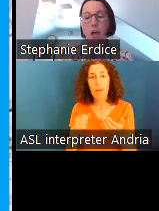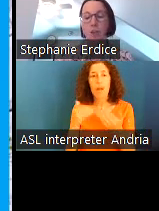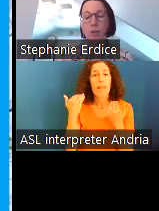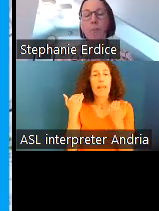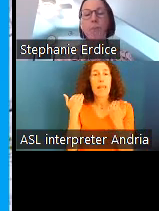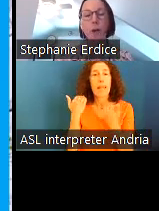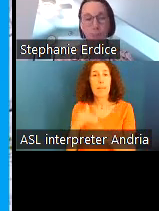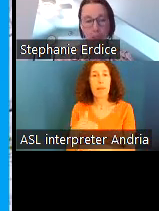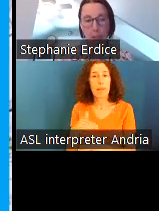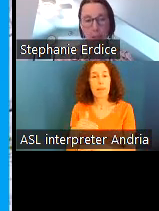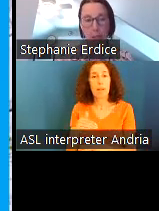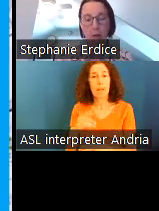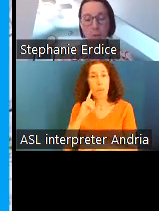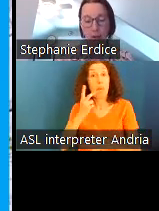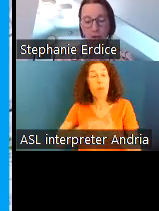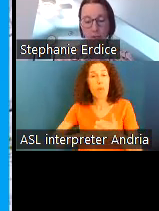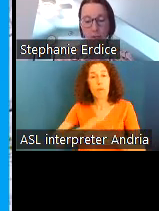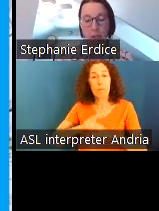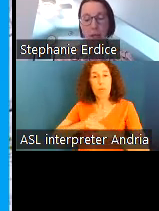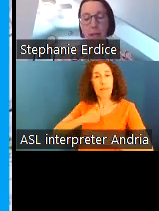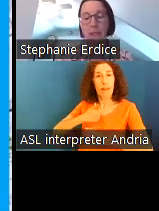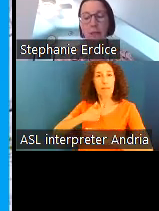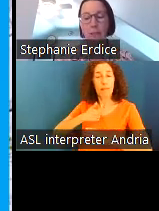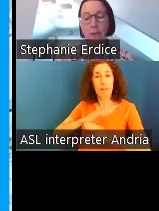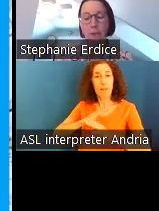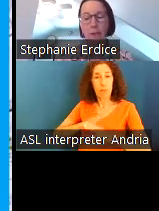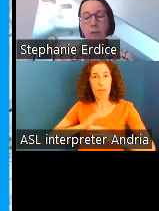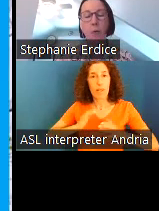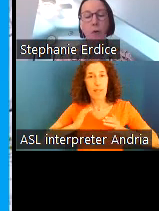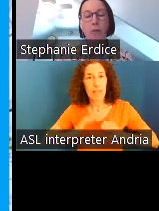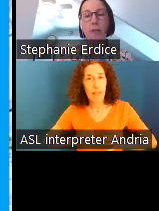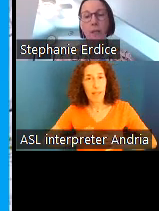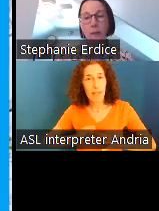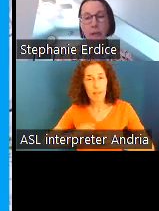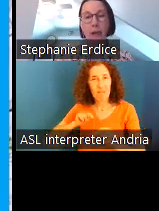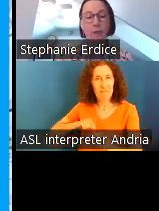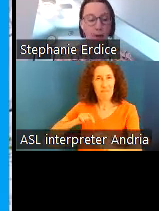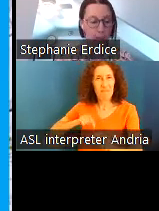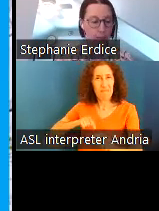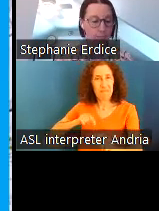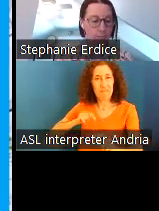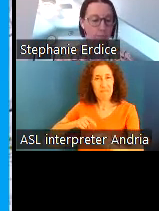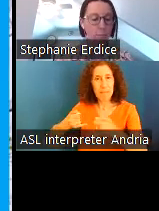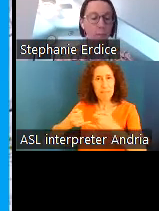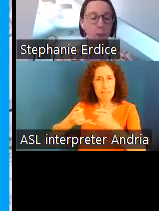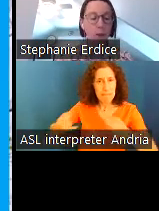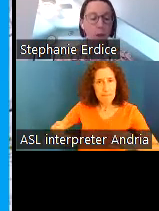clients. So the purpose of boundaries is to build a supportive, healing